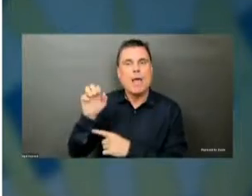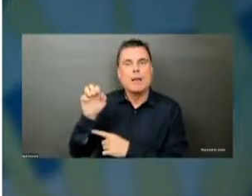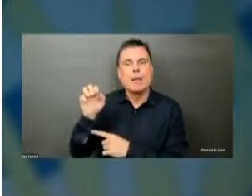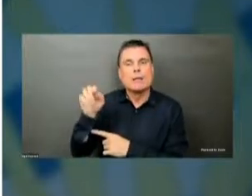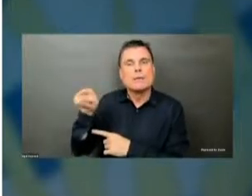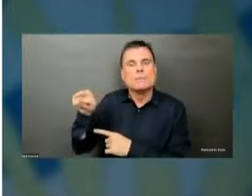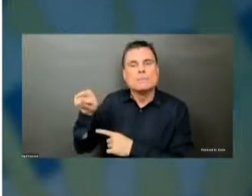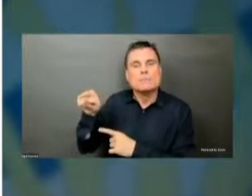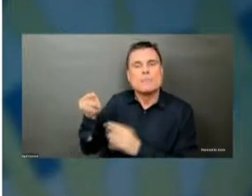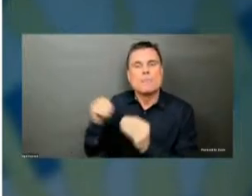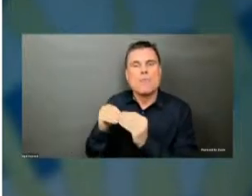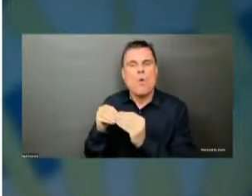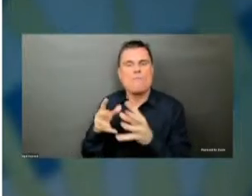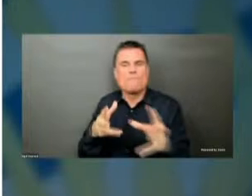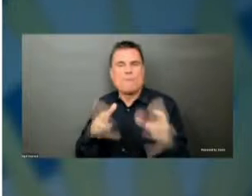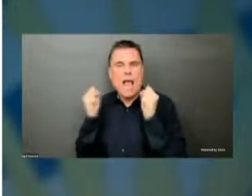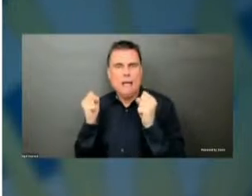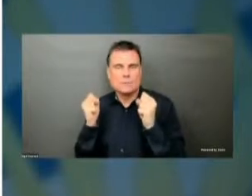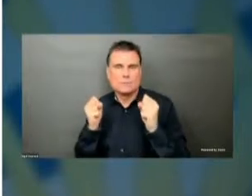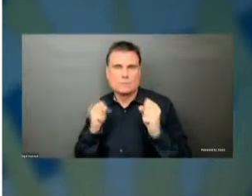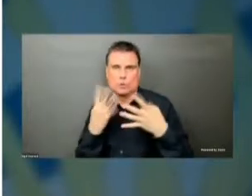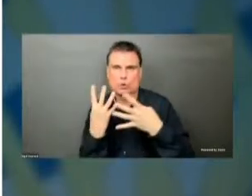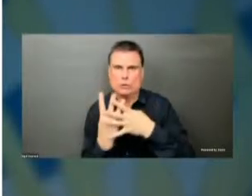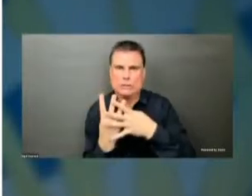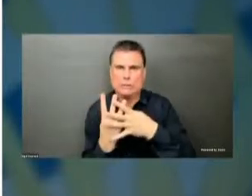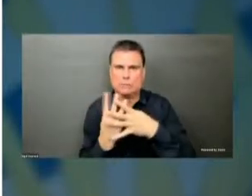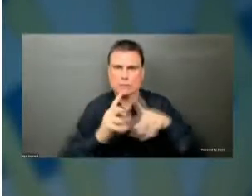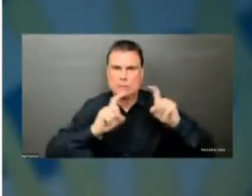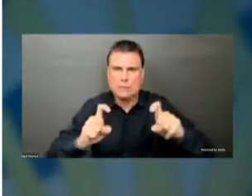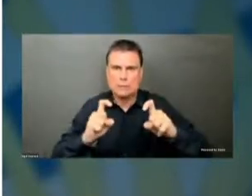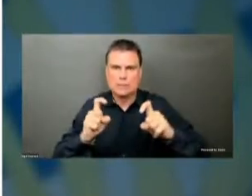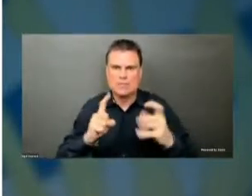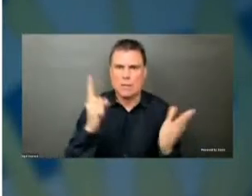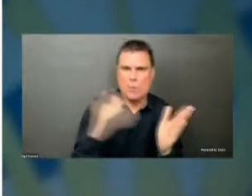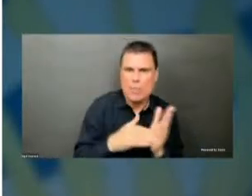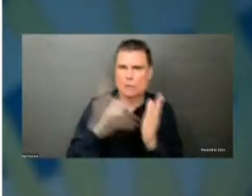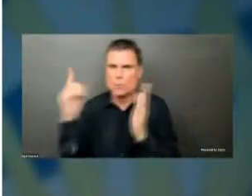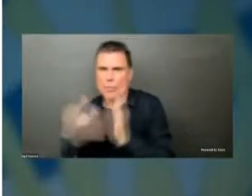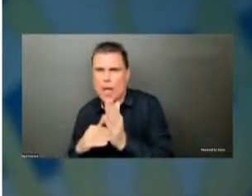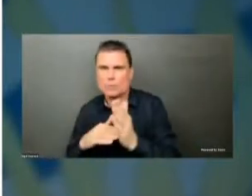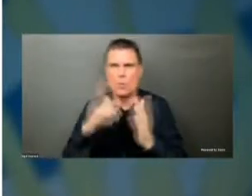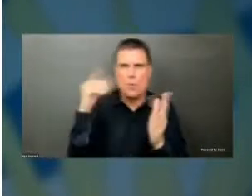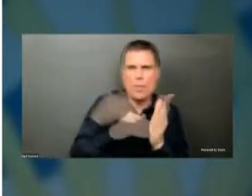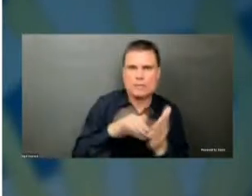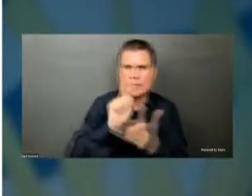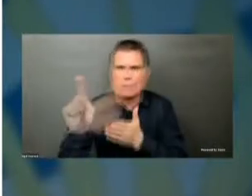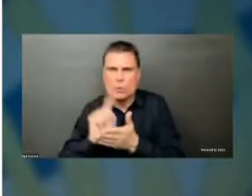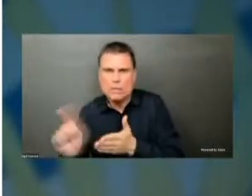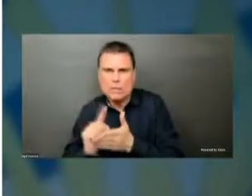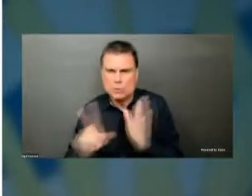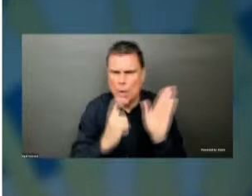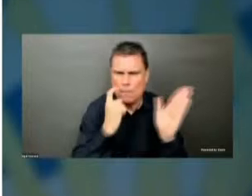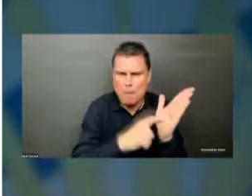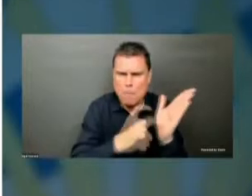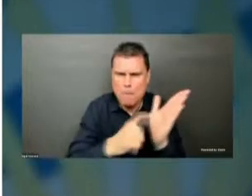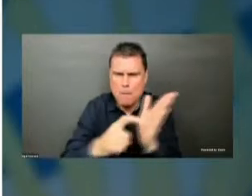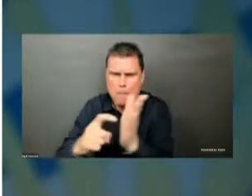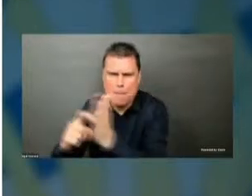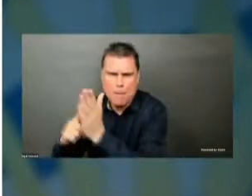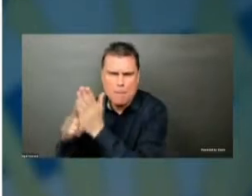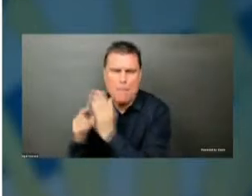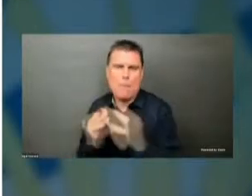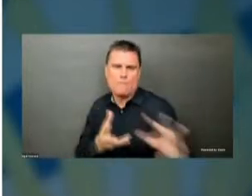get to all of the positive samples being screened for this, and then if this marker lights up, doing the whole